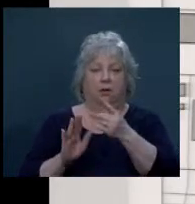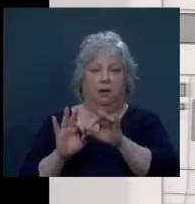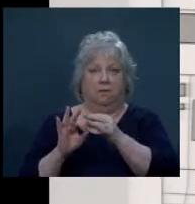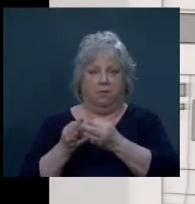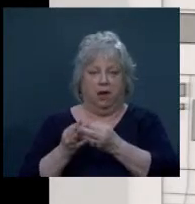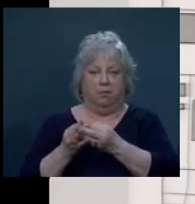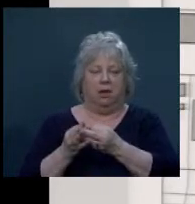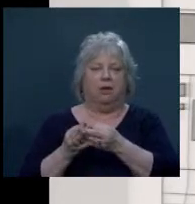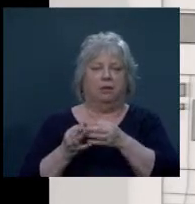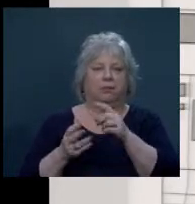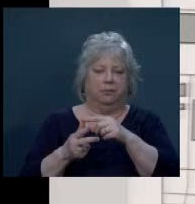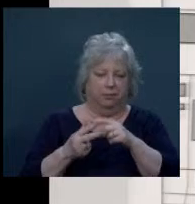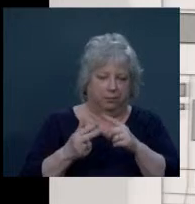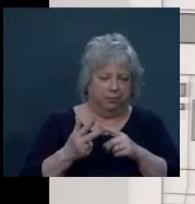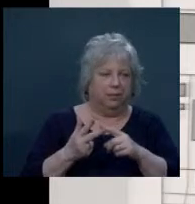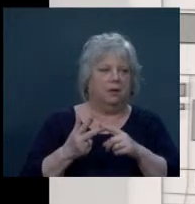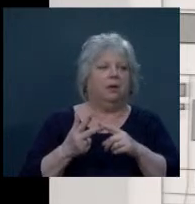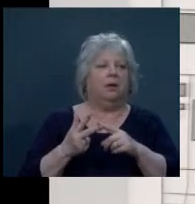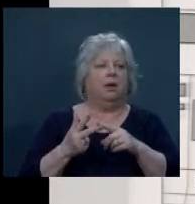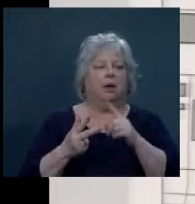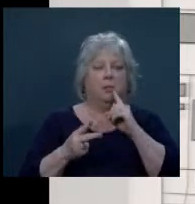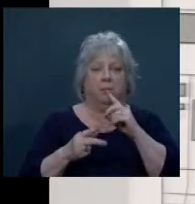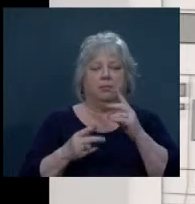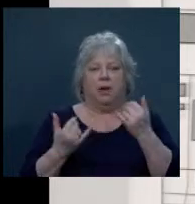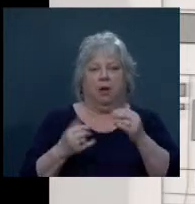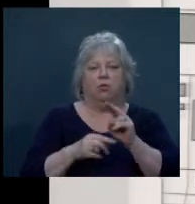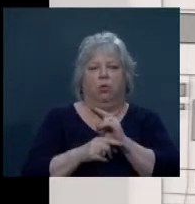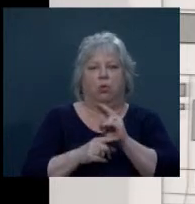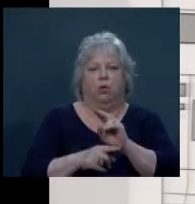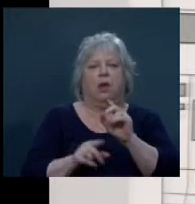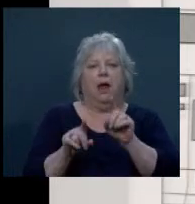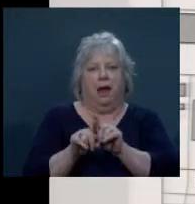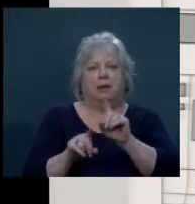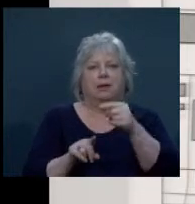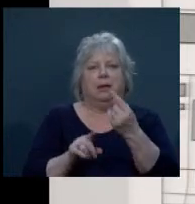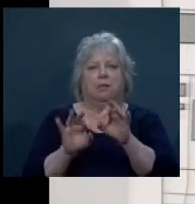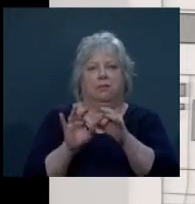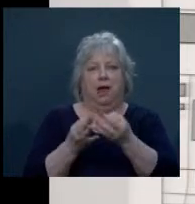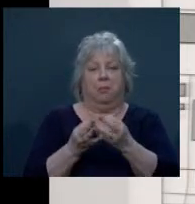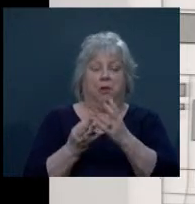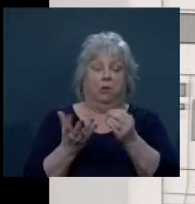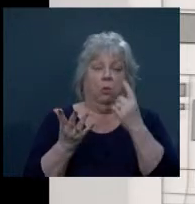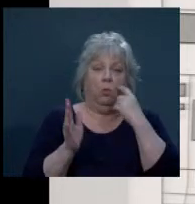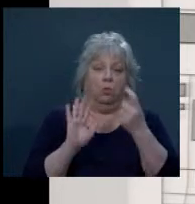family, and they are being used as single family homes. So